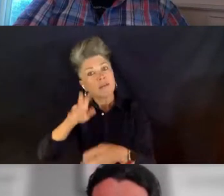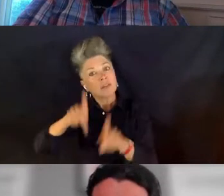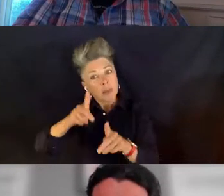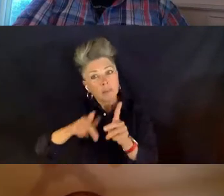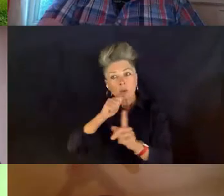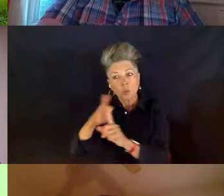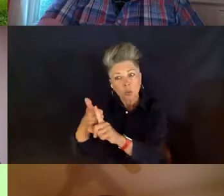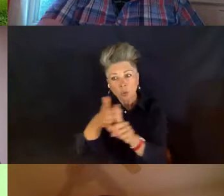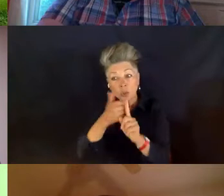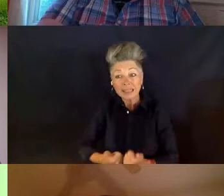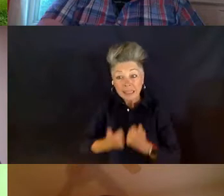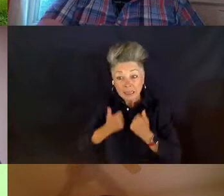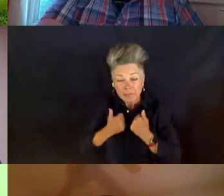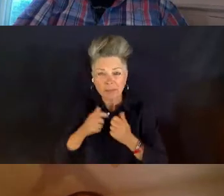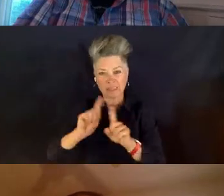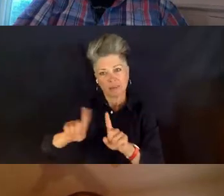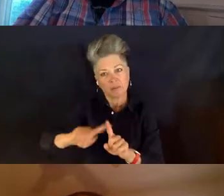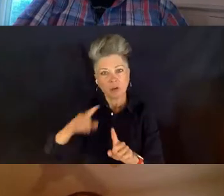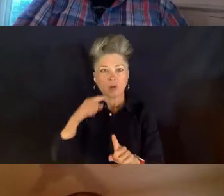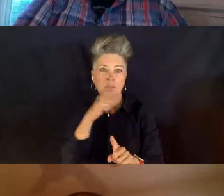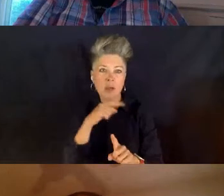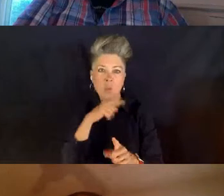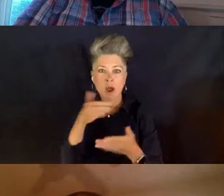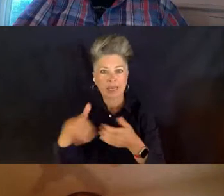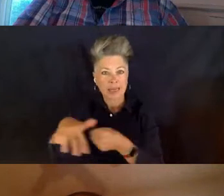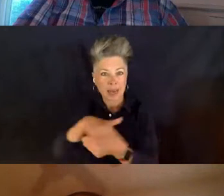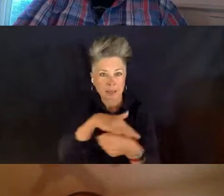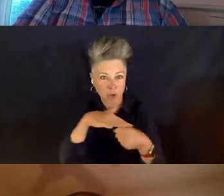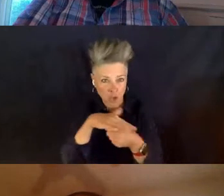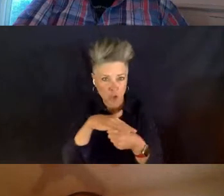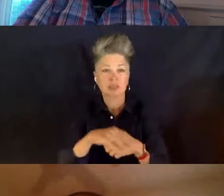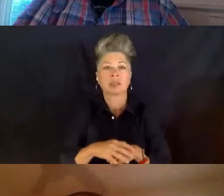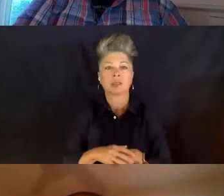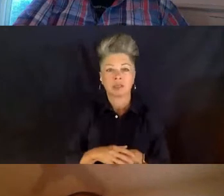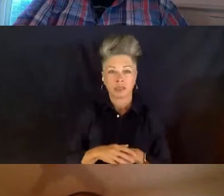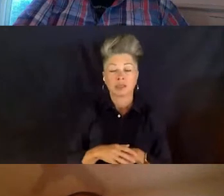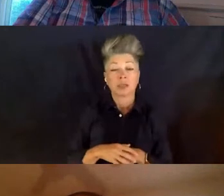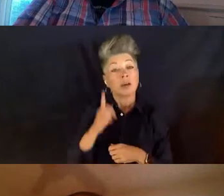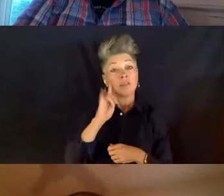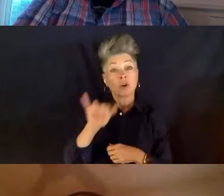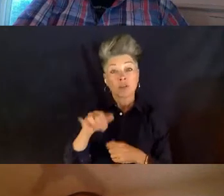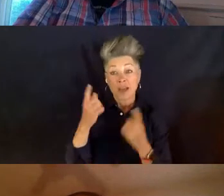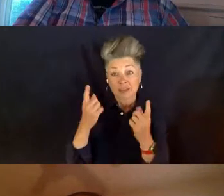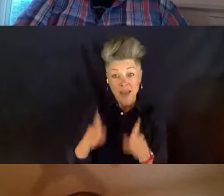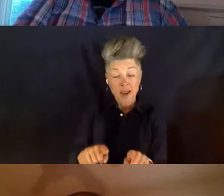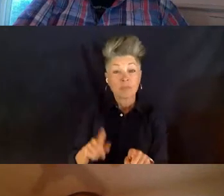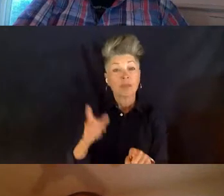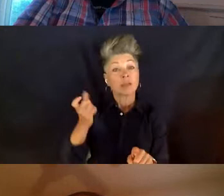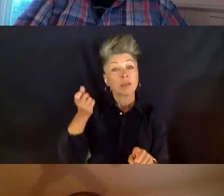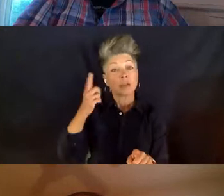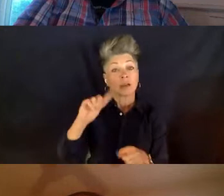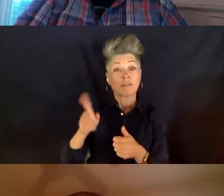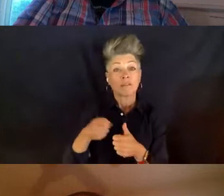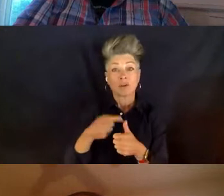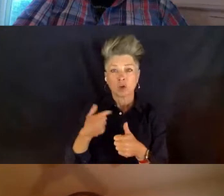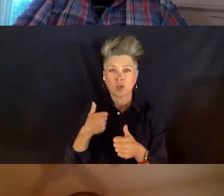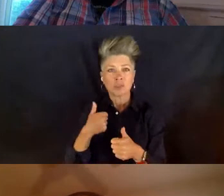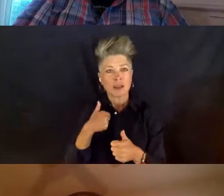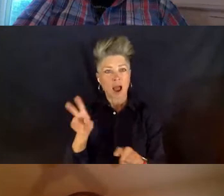Milwaukee neighborhoods. So in order to do that, first I took a look